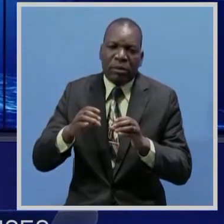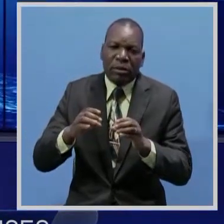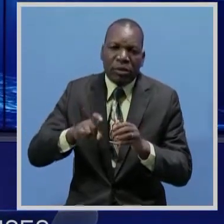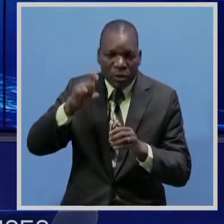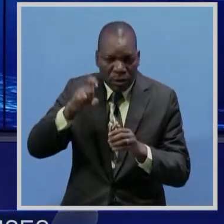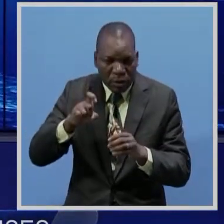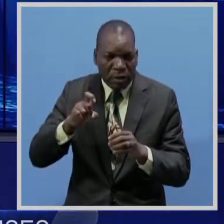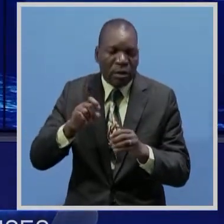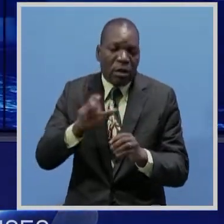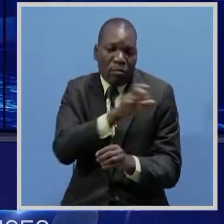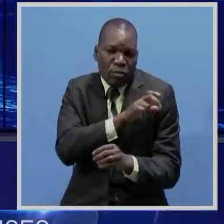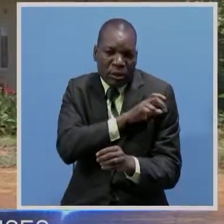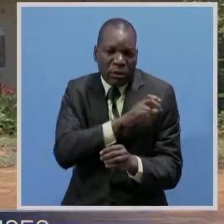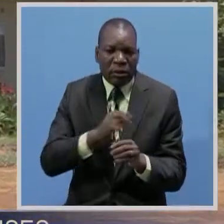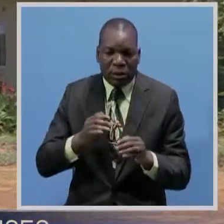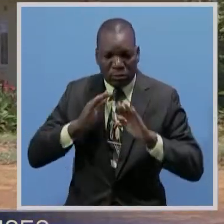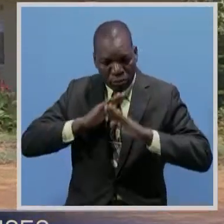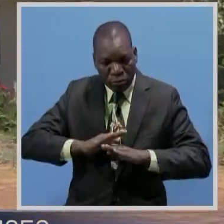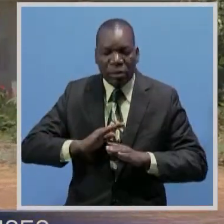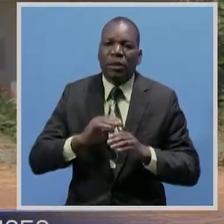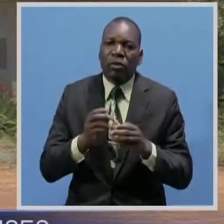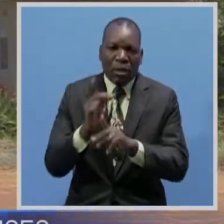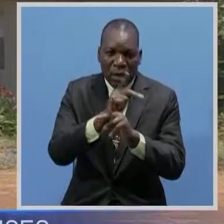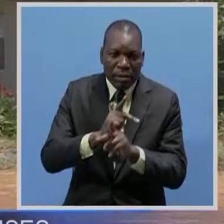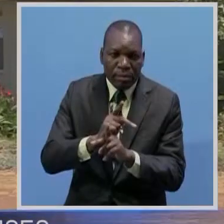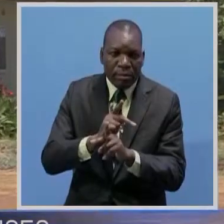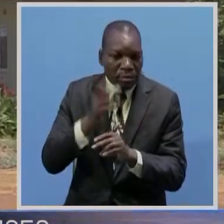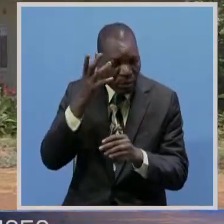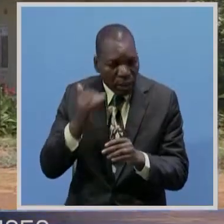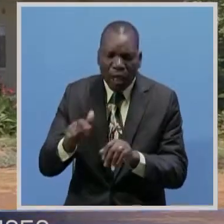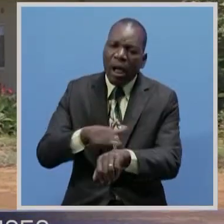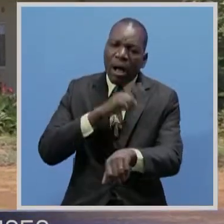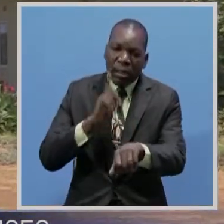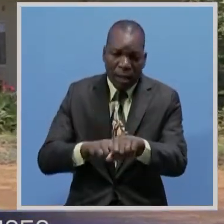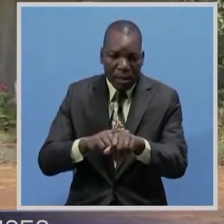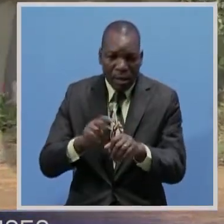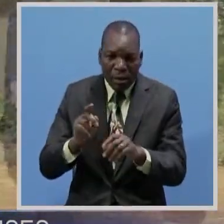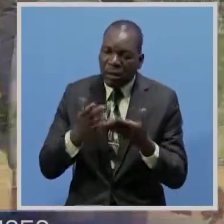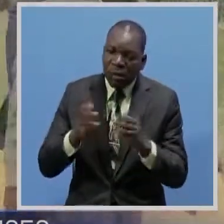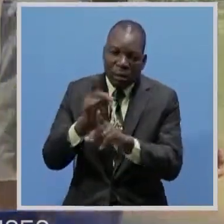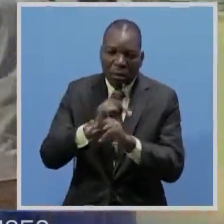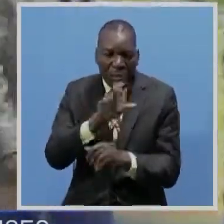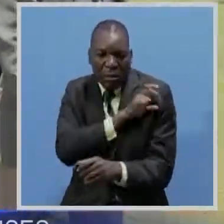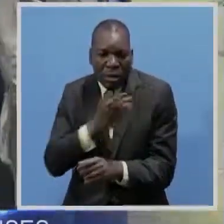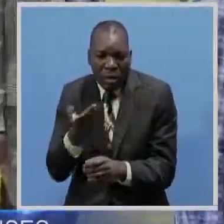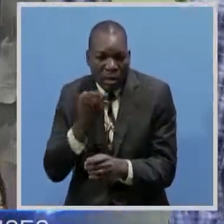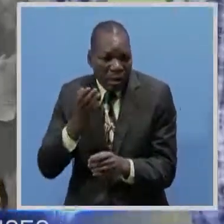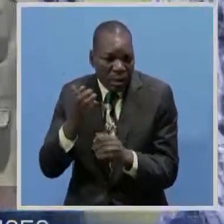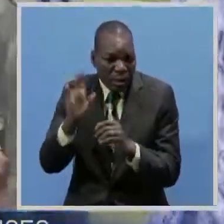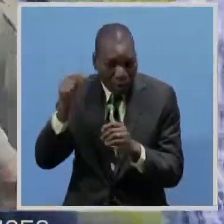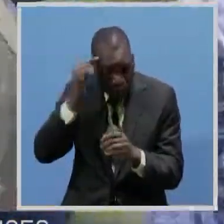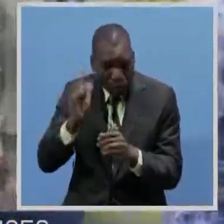public order. He observes that police officers had been neglected for a long time and that government is addressing their